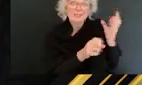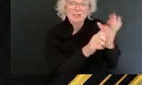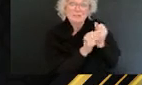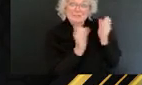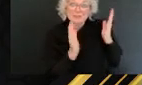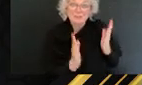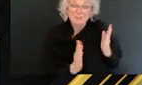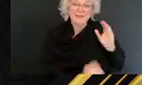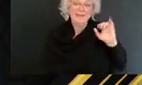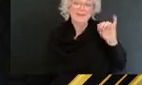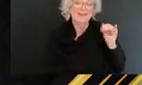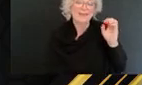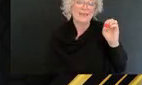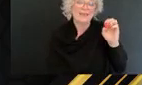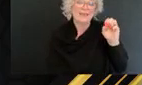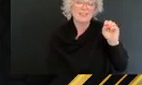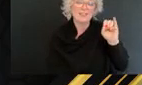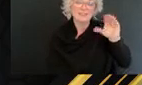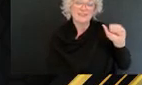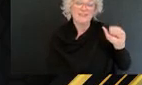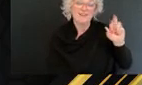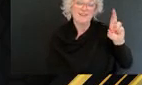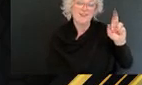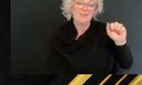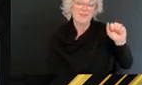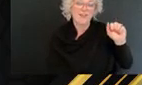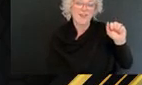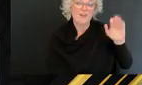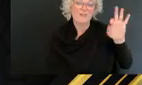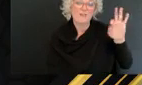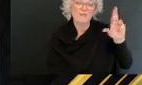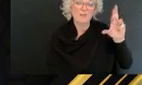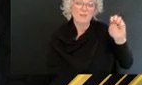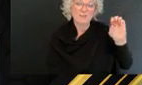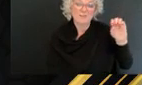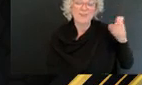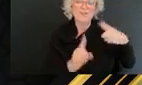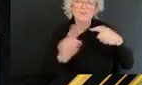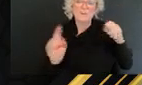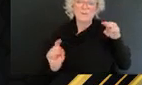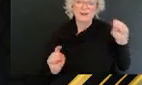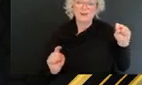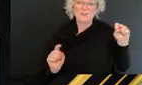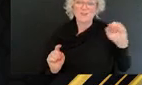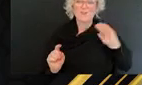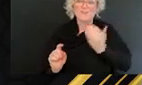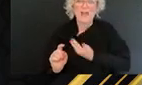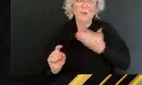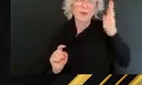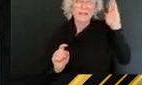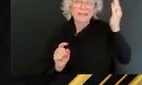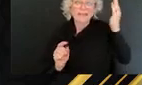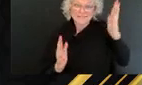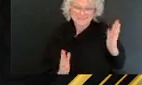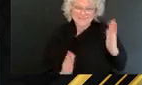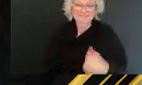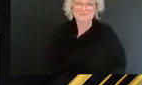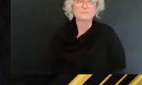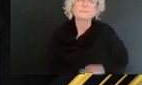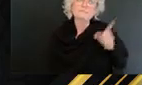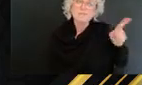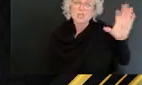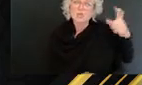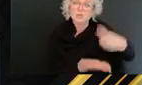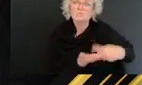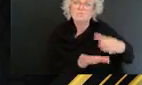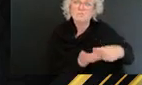year's recipient, Jessica Rafuse from Microsoft, our keynote speaker. Jessica will talk